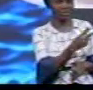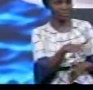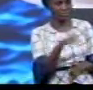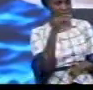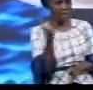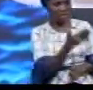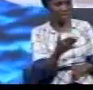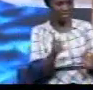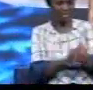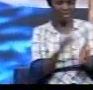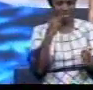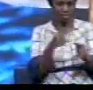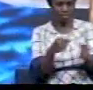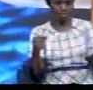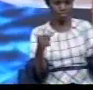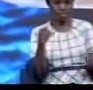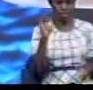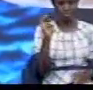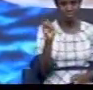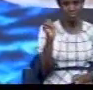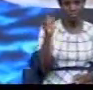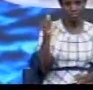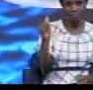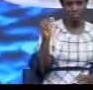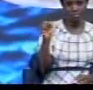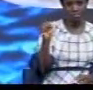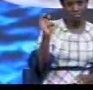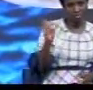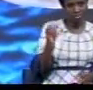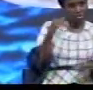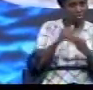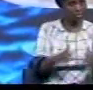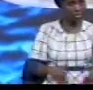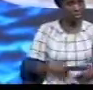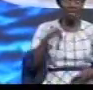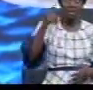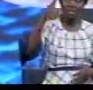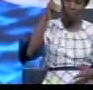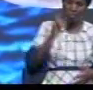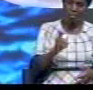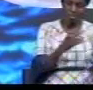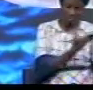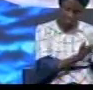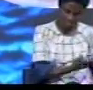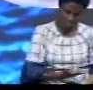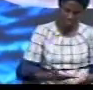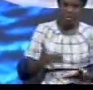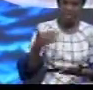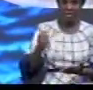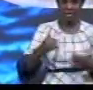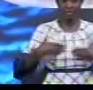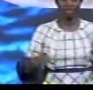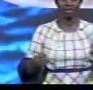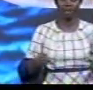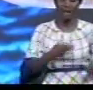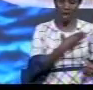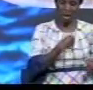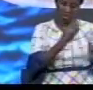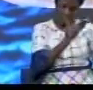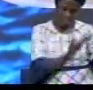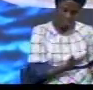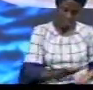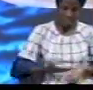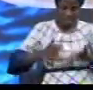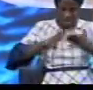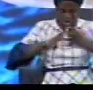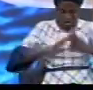in your life, he must bring a cure. He must bring a calm. He must bring